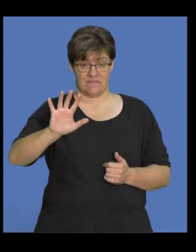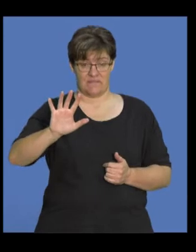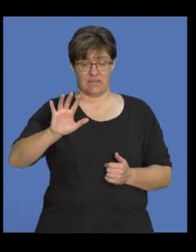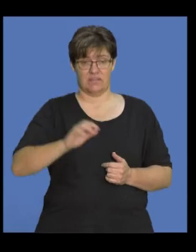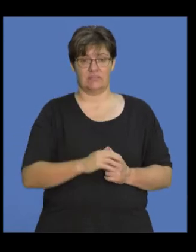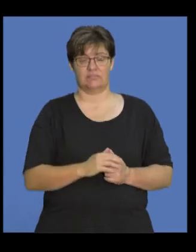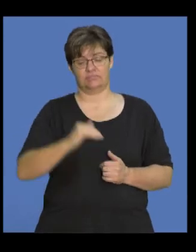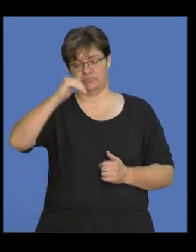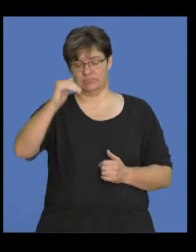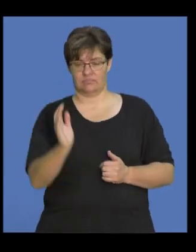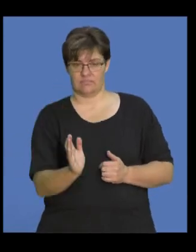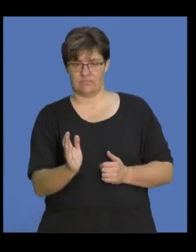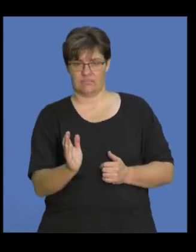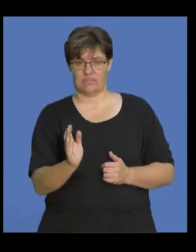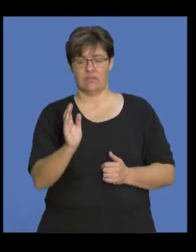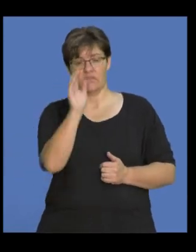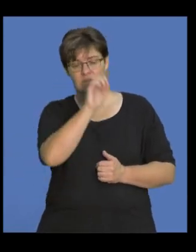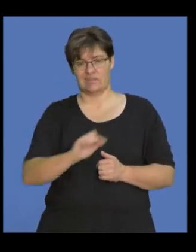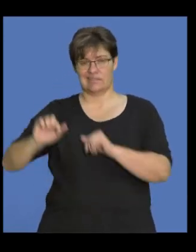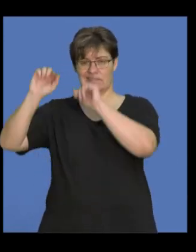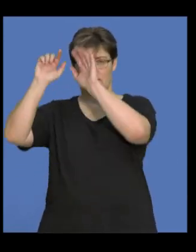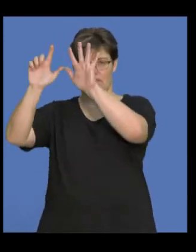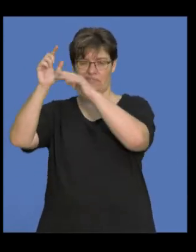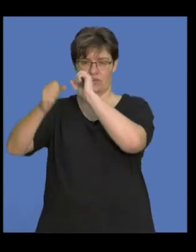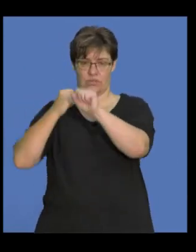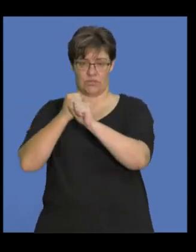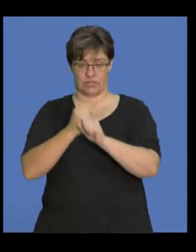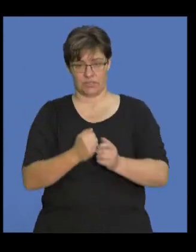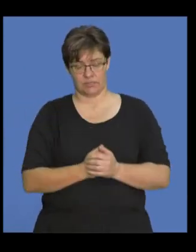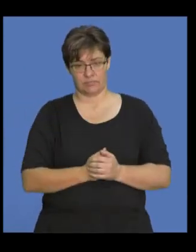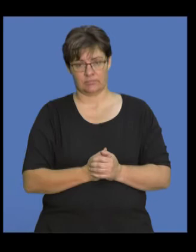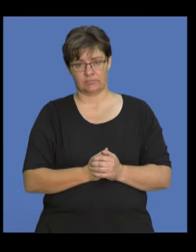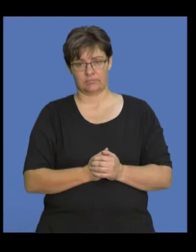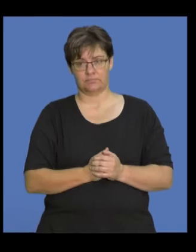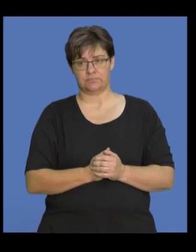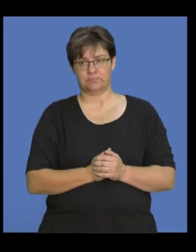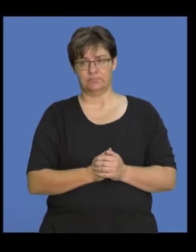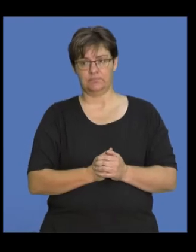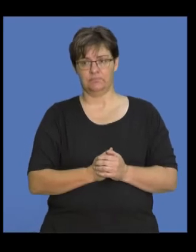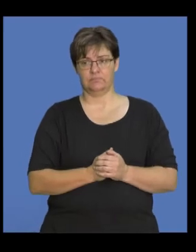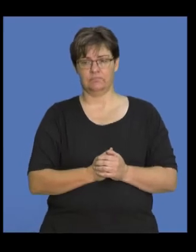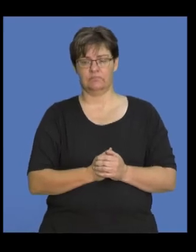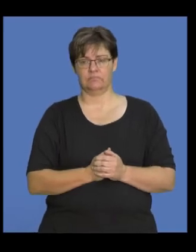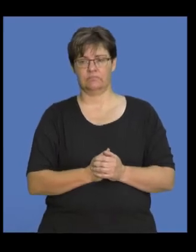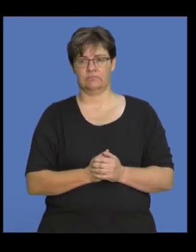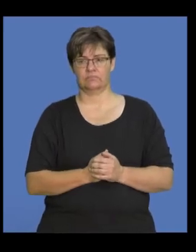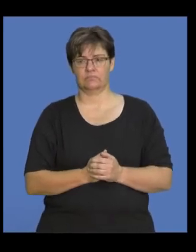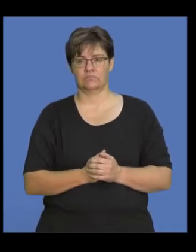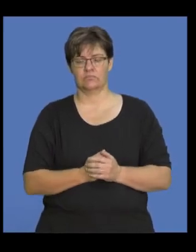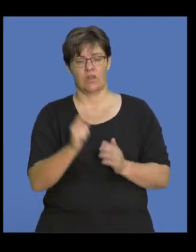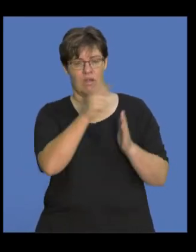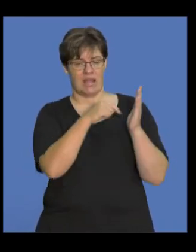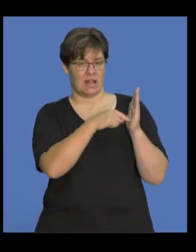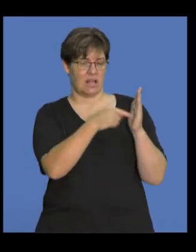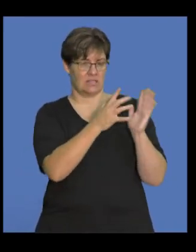0.0675, and this was for a duration of 7 years. Now, we're just gonna quickly go